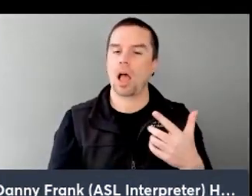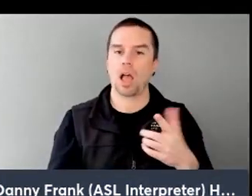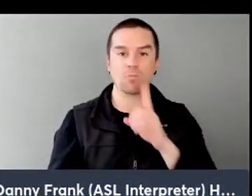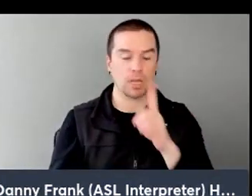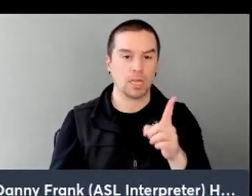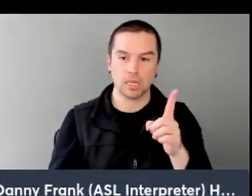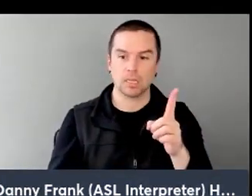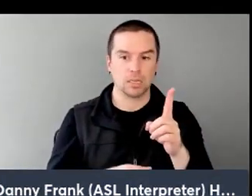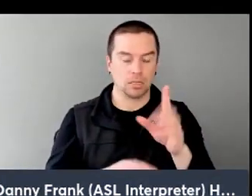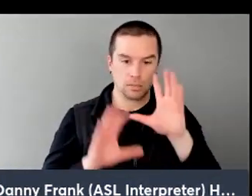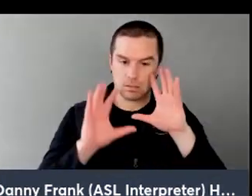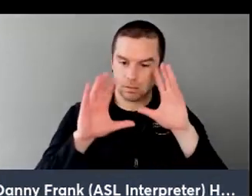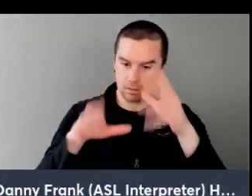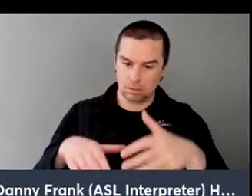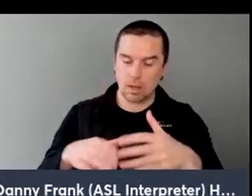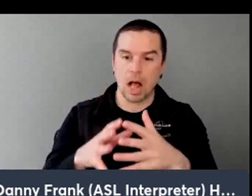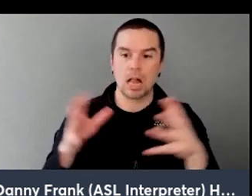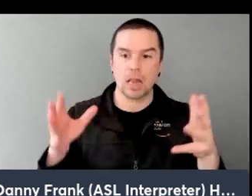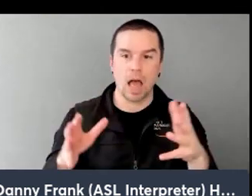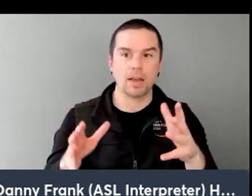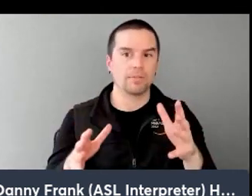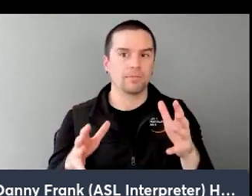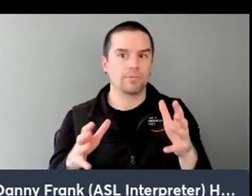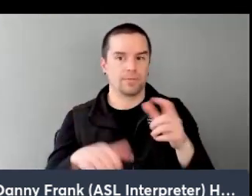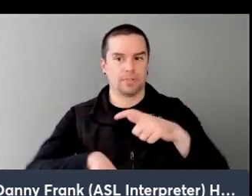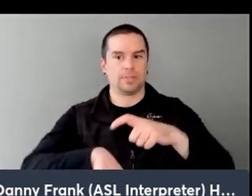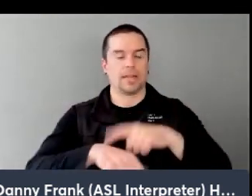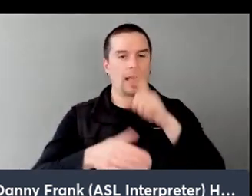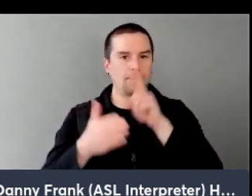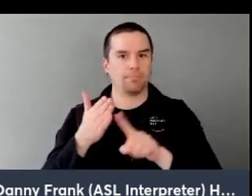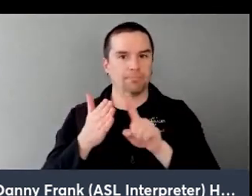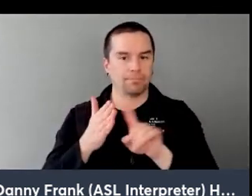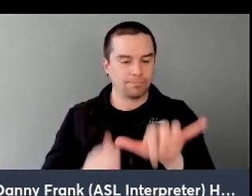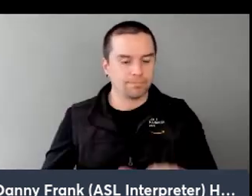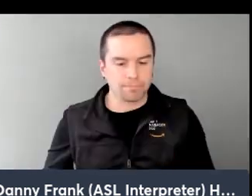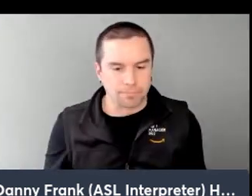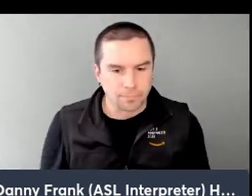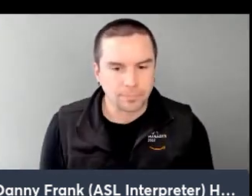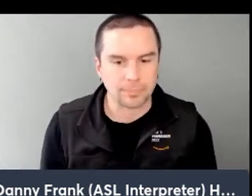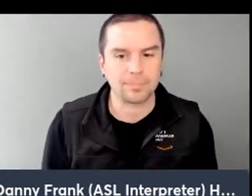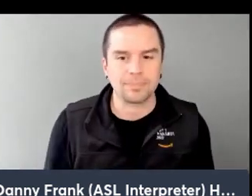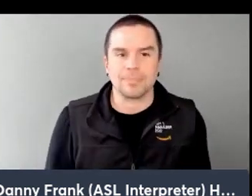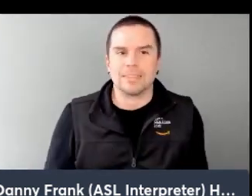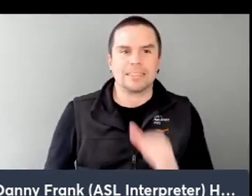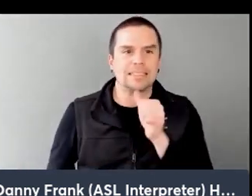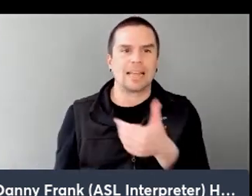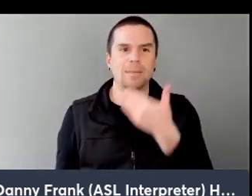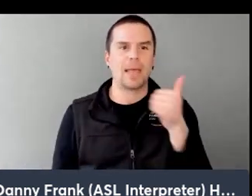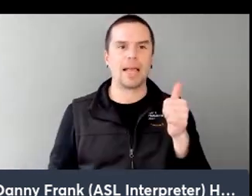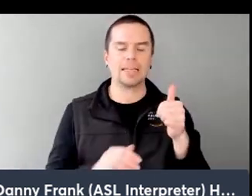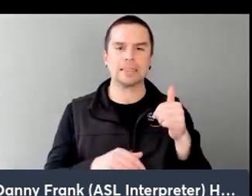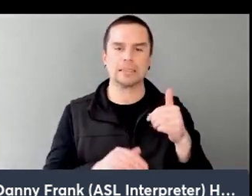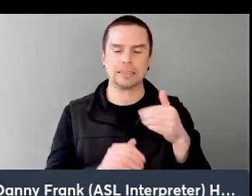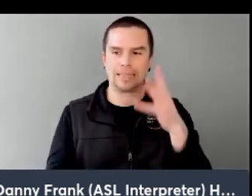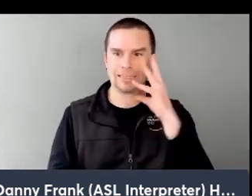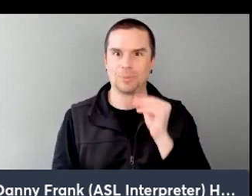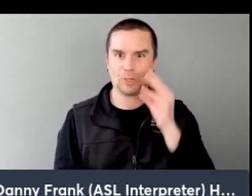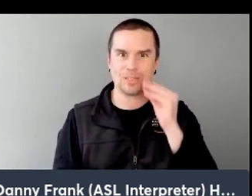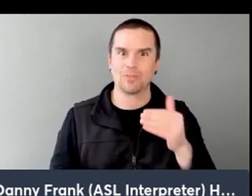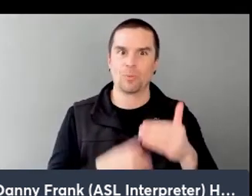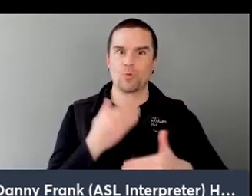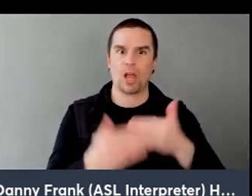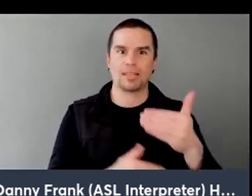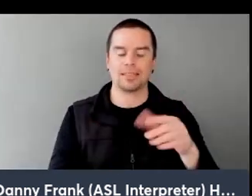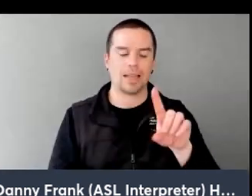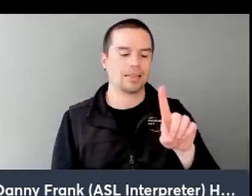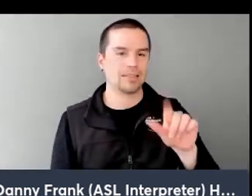ImageNet. And yeah, that's not the greatest experience to clean and like process data. But even